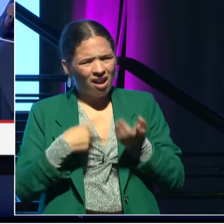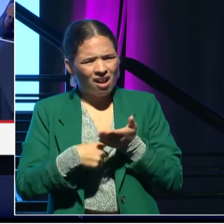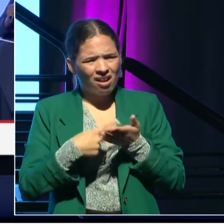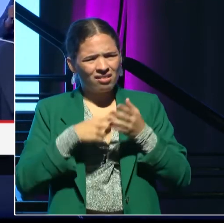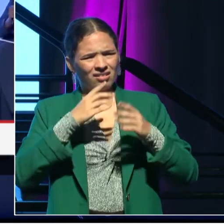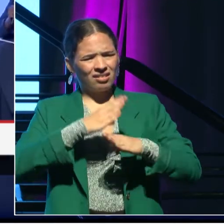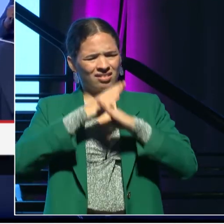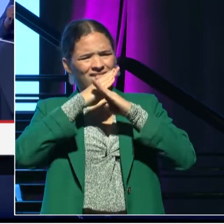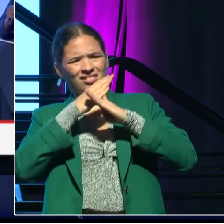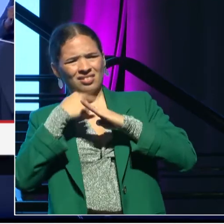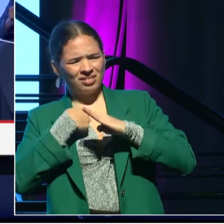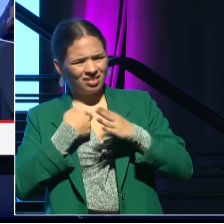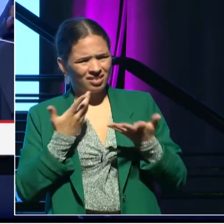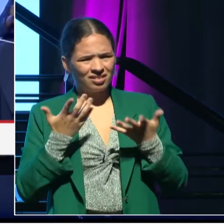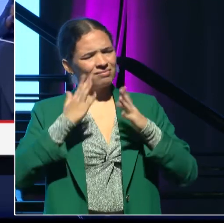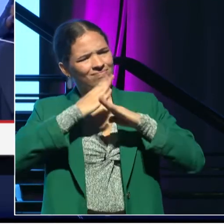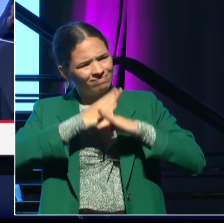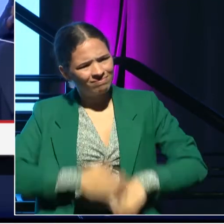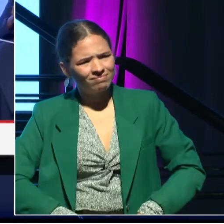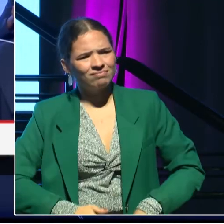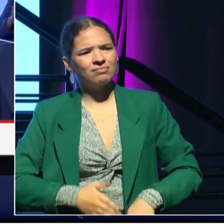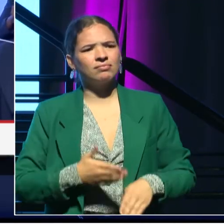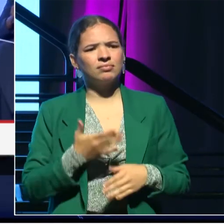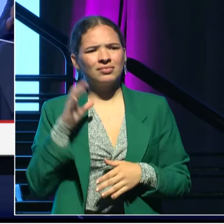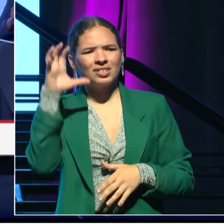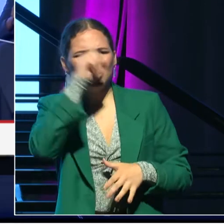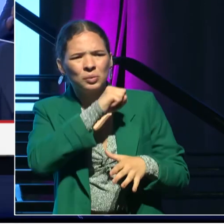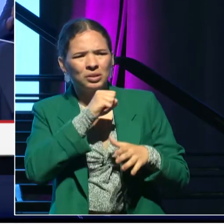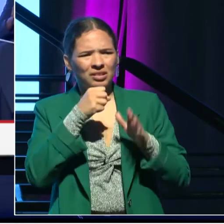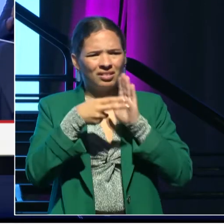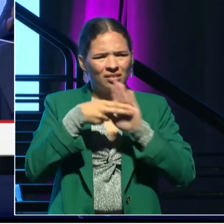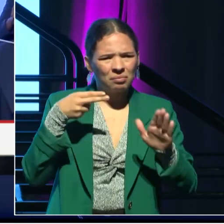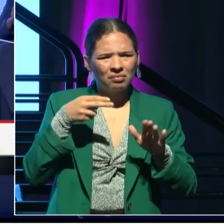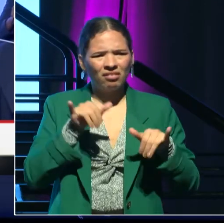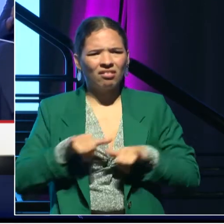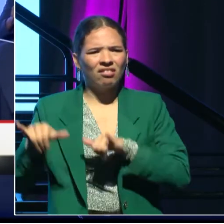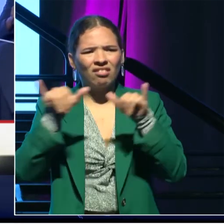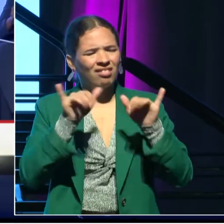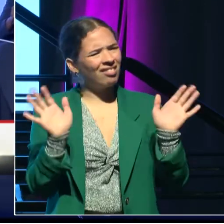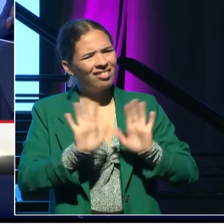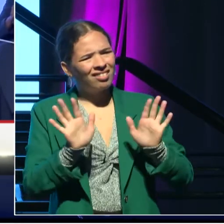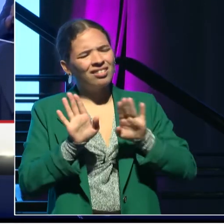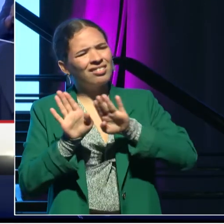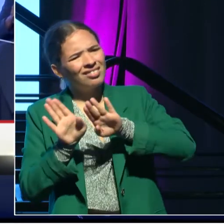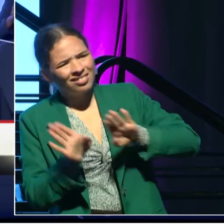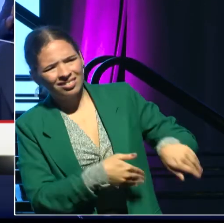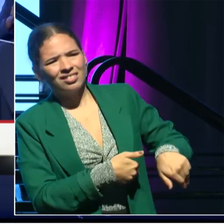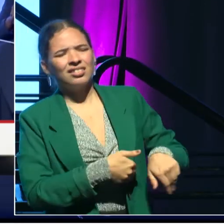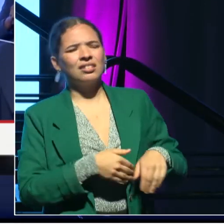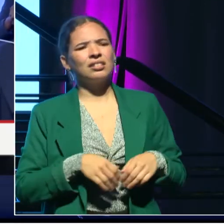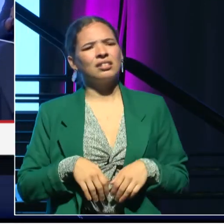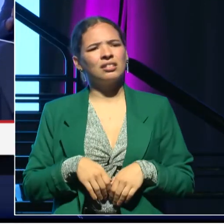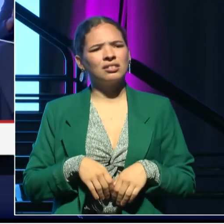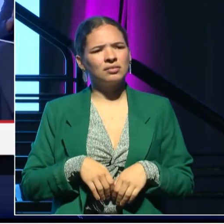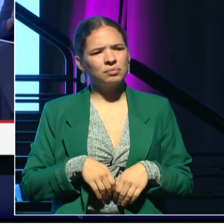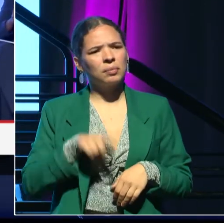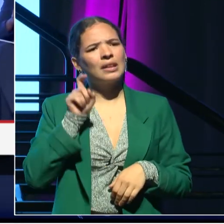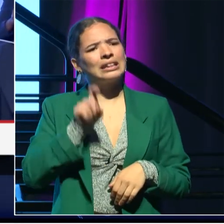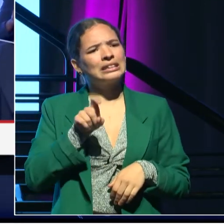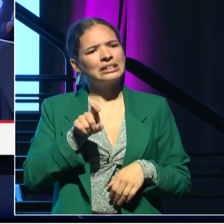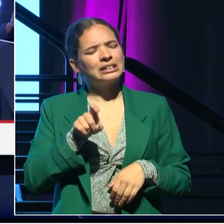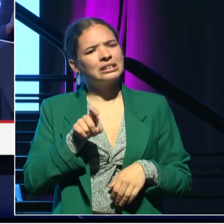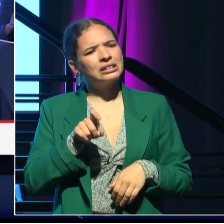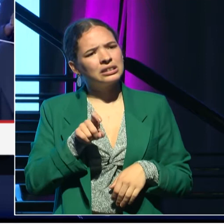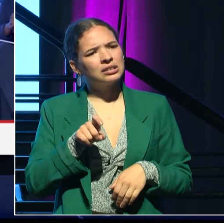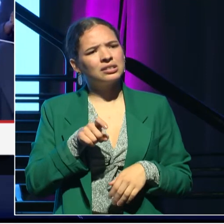these statistics, these stereotypes, these things that are causing the implicit bias that are costing people that look like